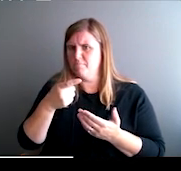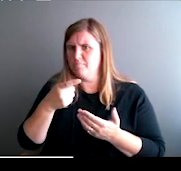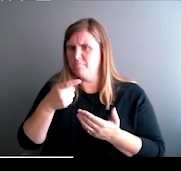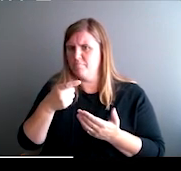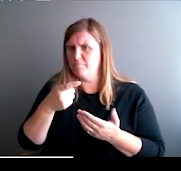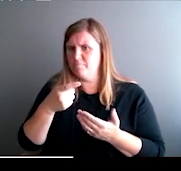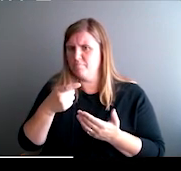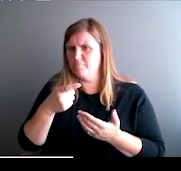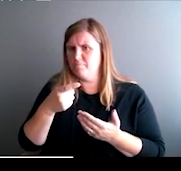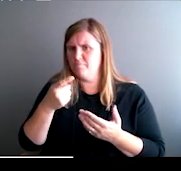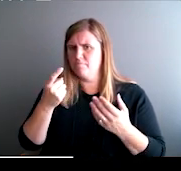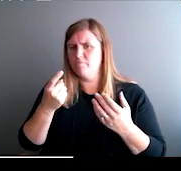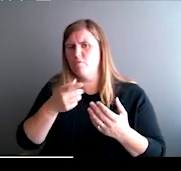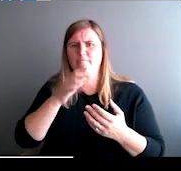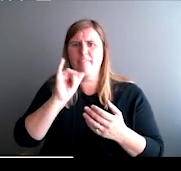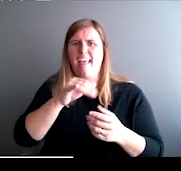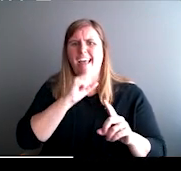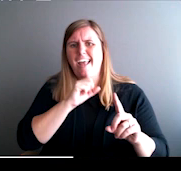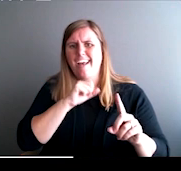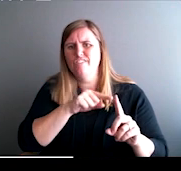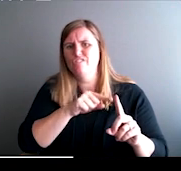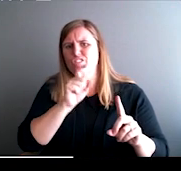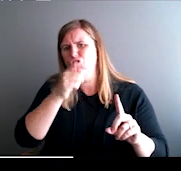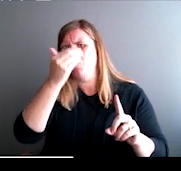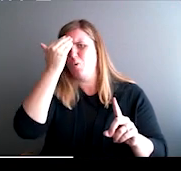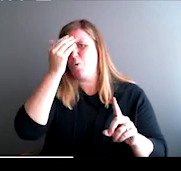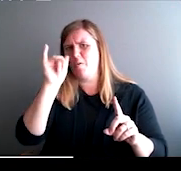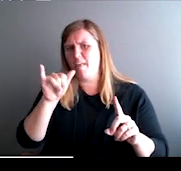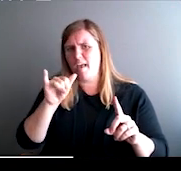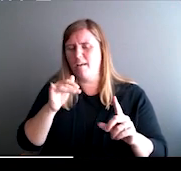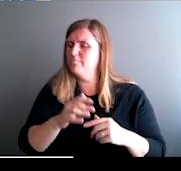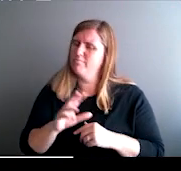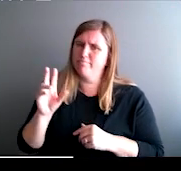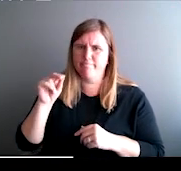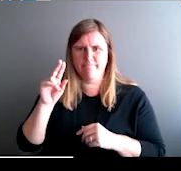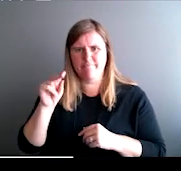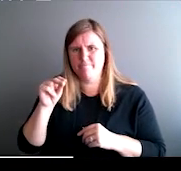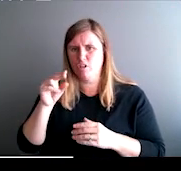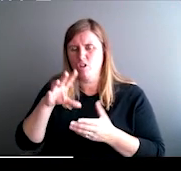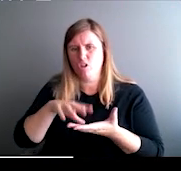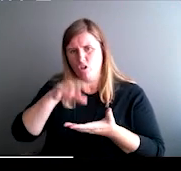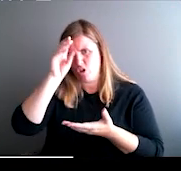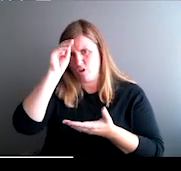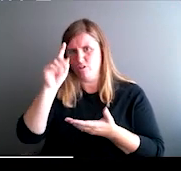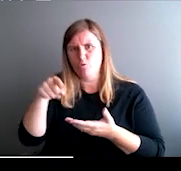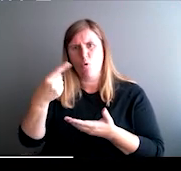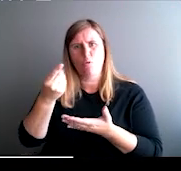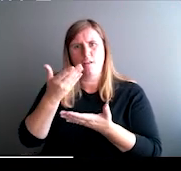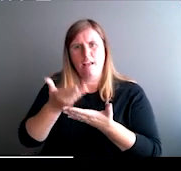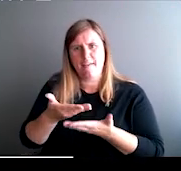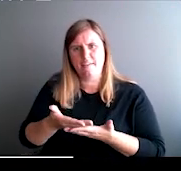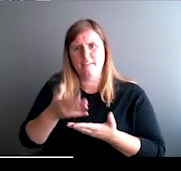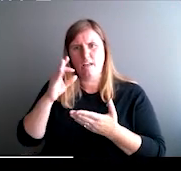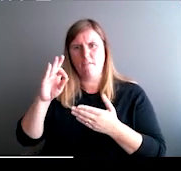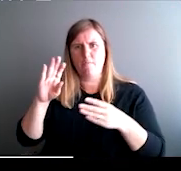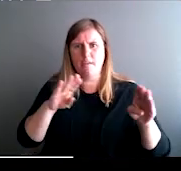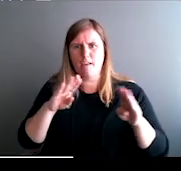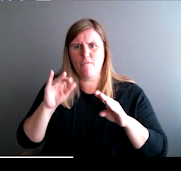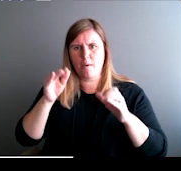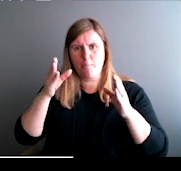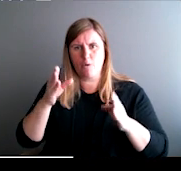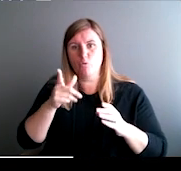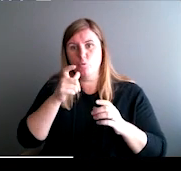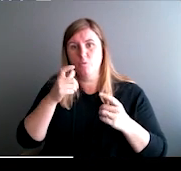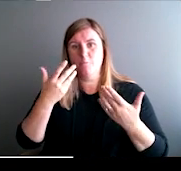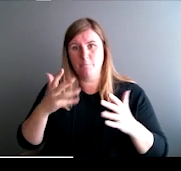say so many years old or something along those lines. Learning is only evidenced by the behavior of the person who has been taught.